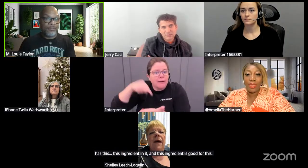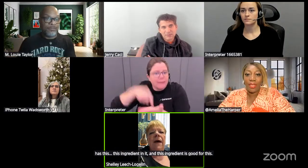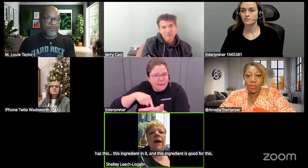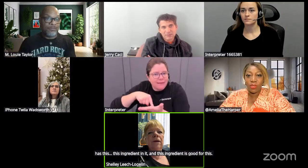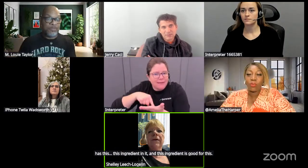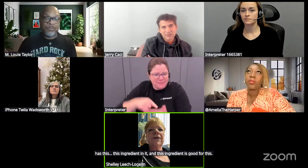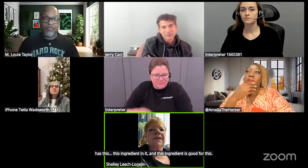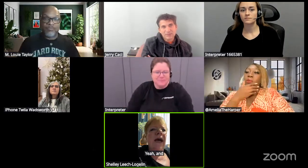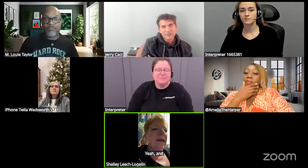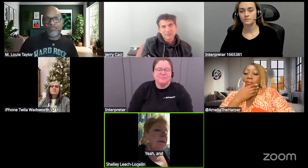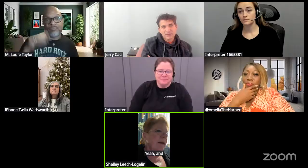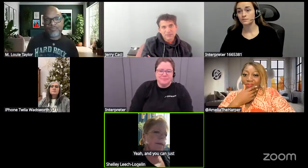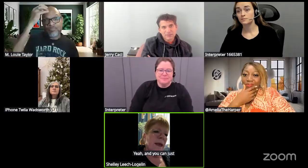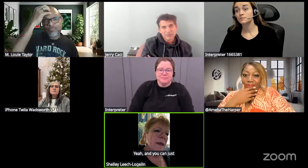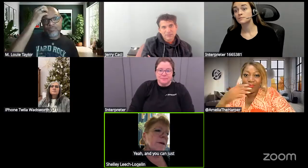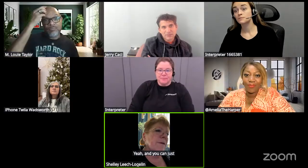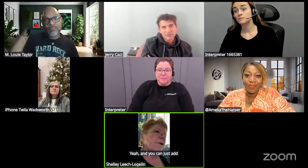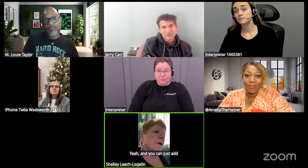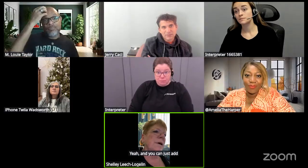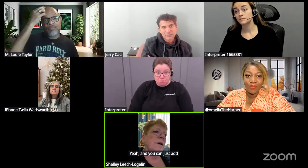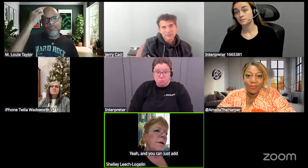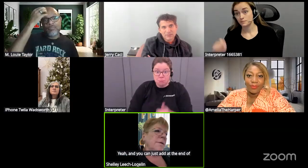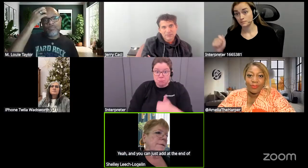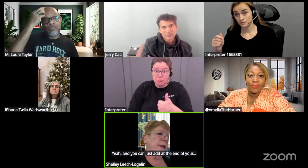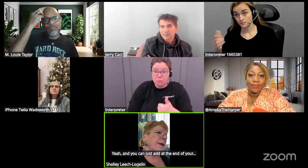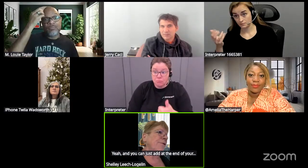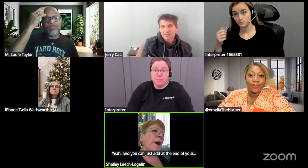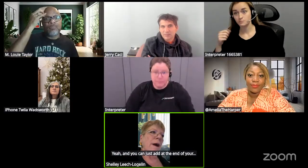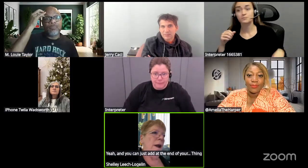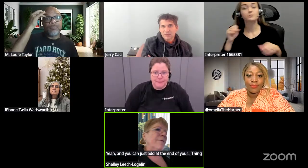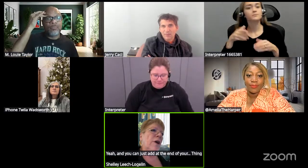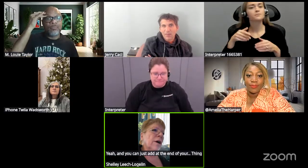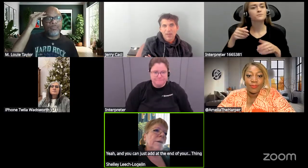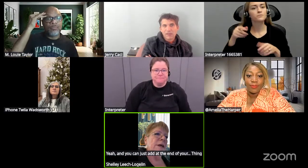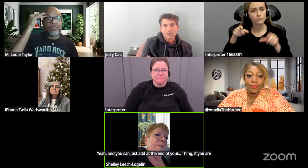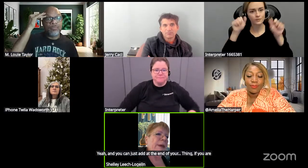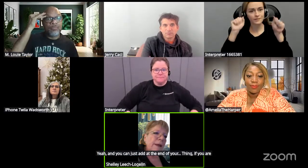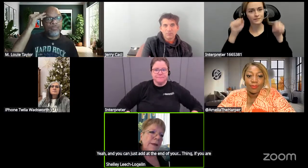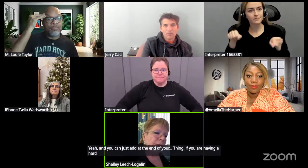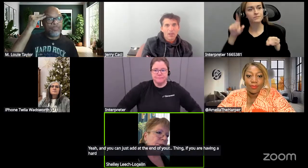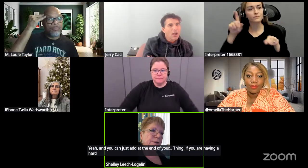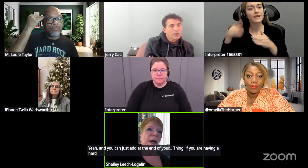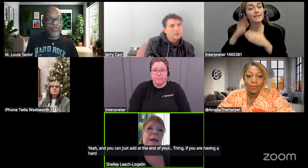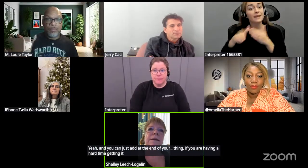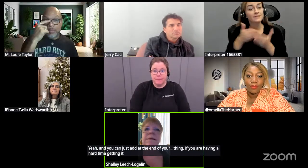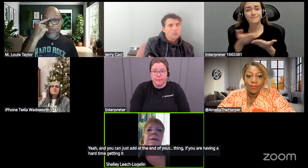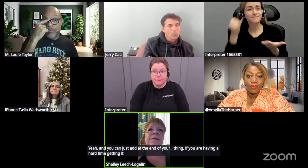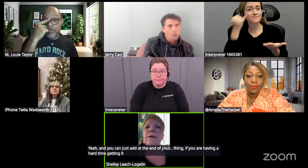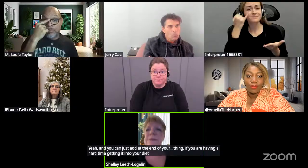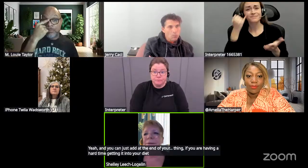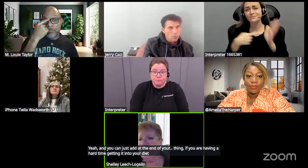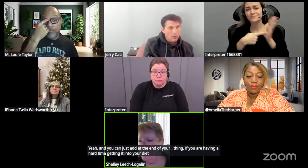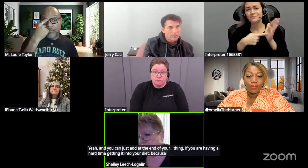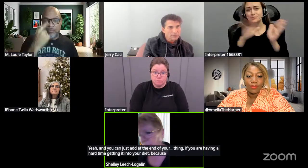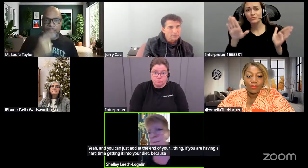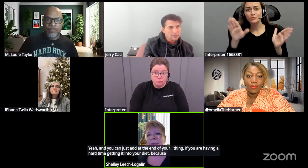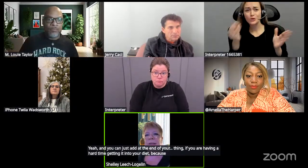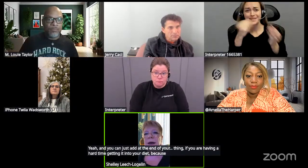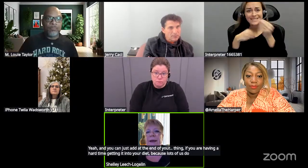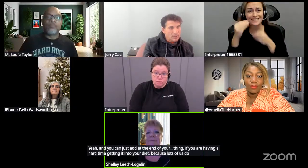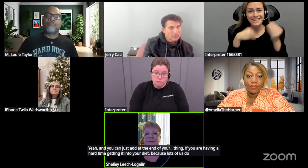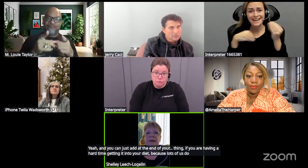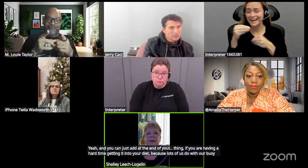Yeah, and you can just add it at the end of your thing if you are having a hard time getting it into your diet, because lots of us do with our